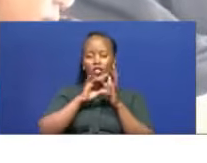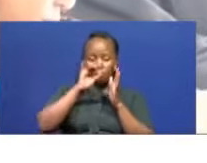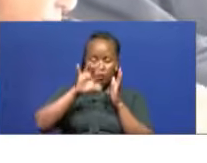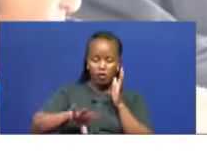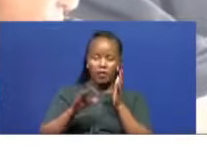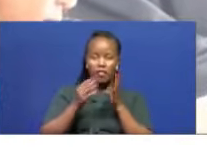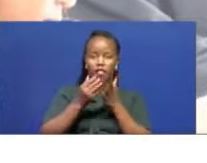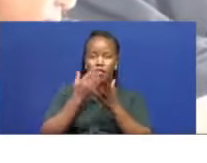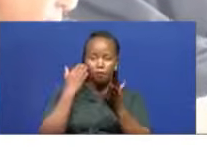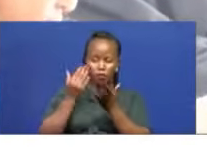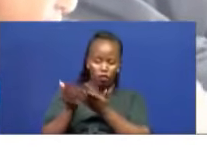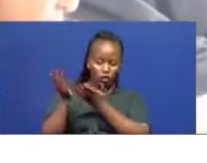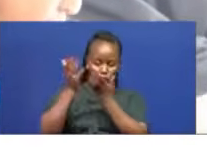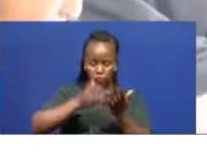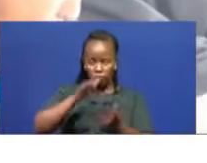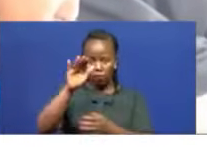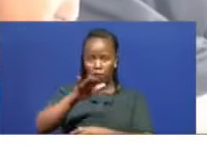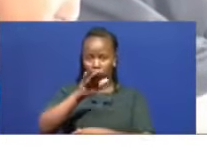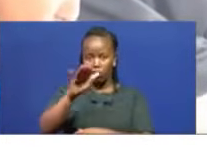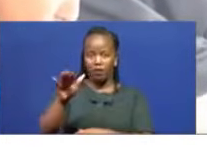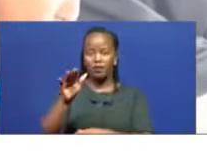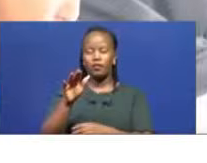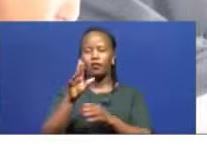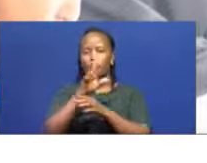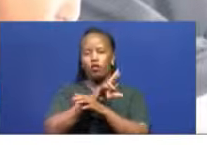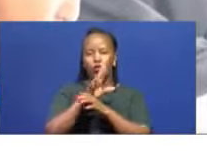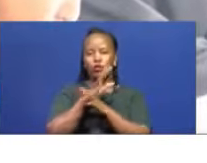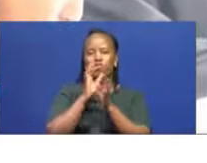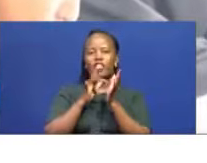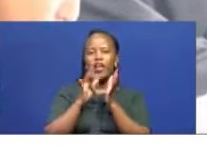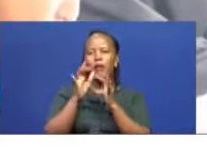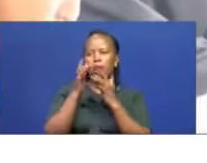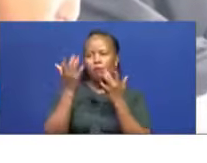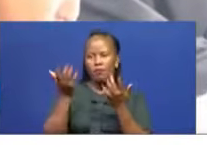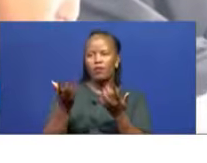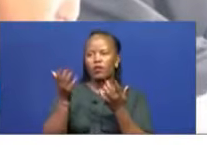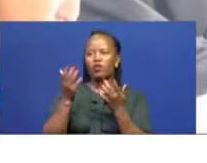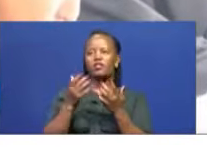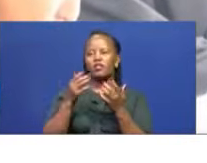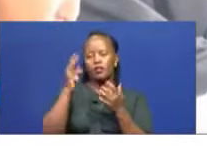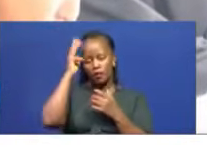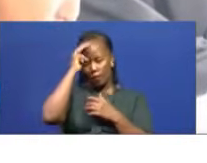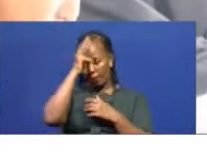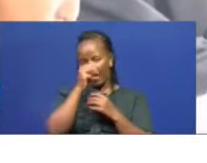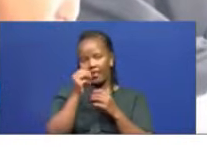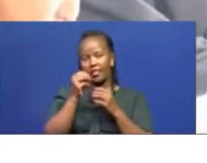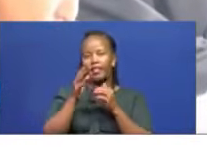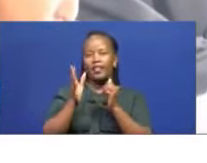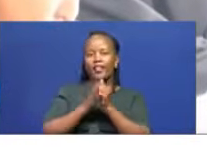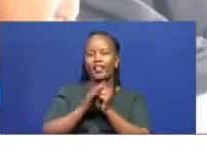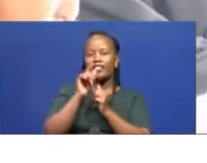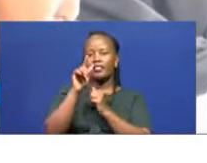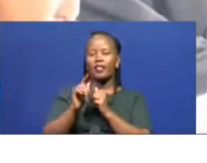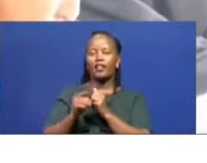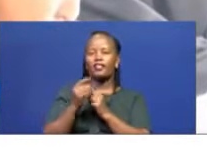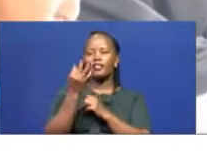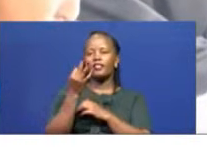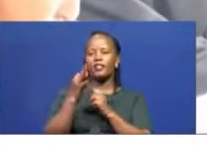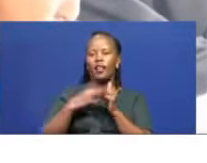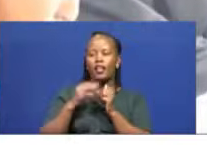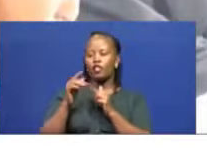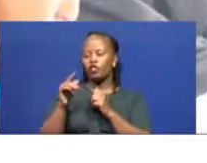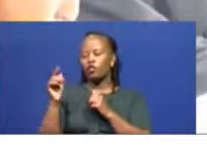was tabled. Using the biblical description in Mark 9:38-50, he stated that